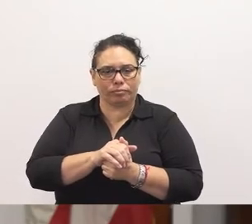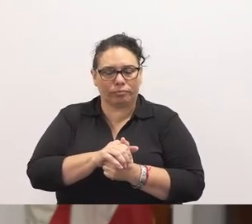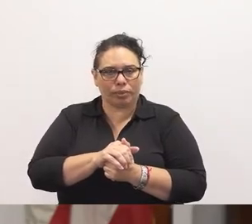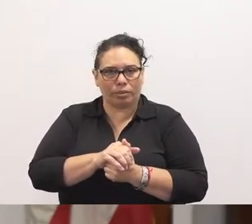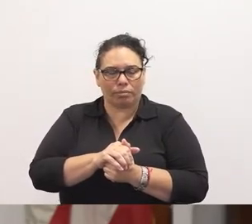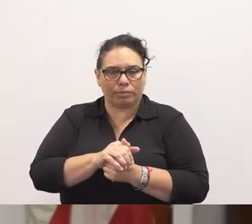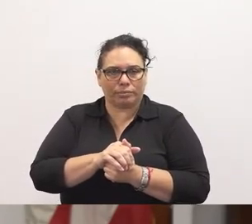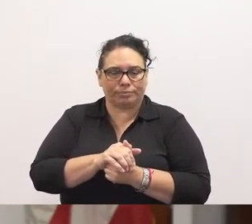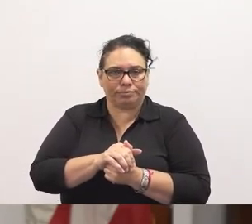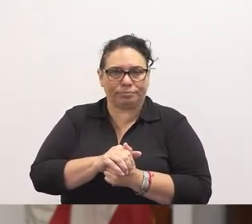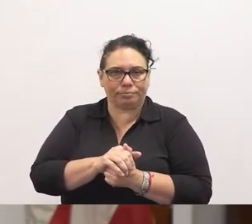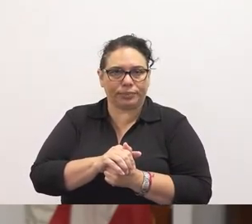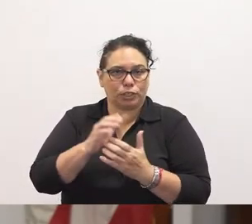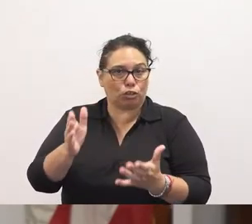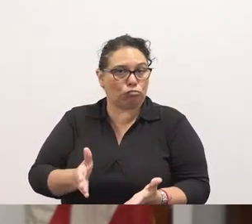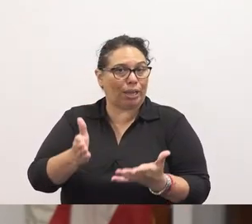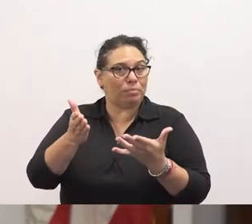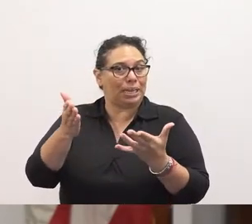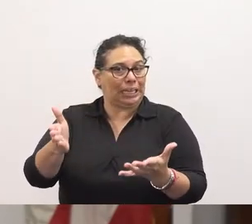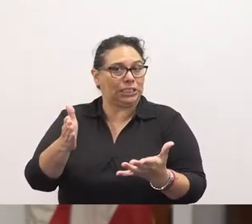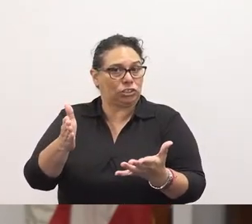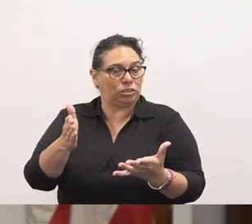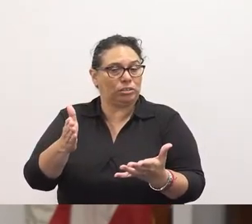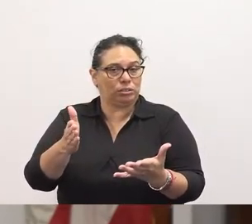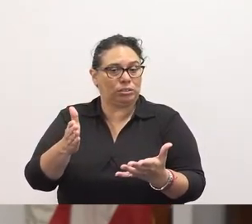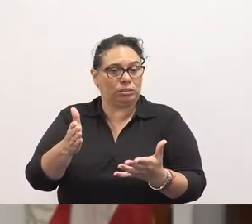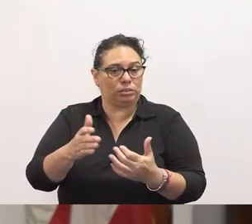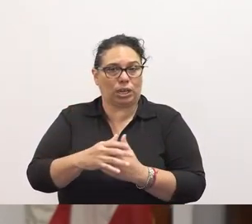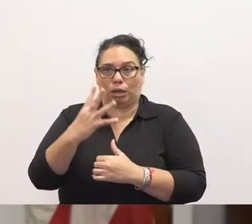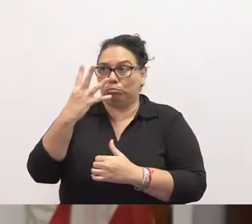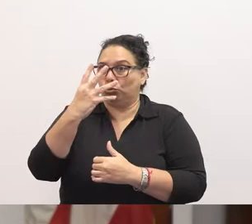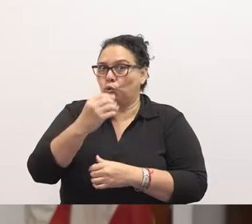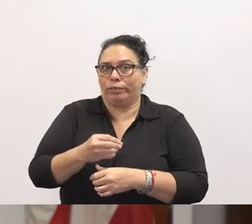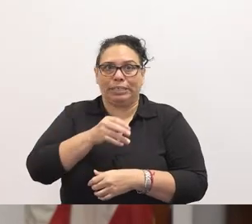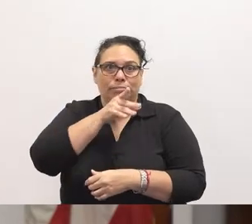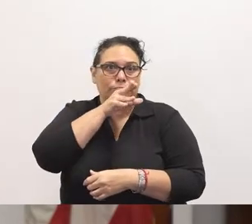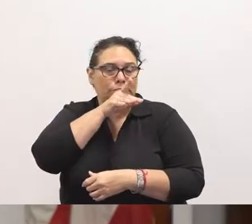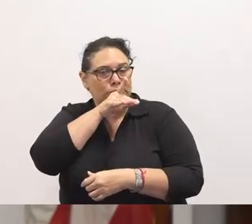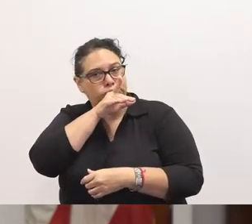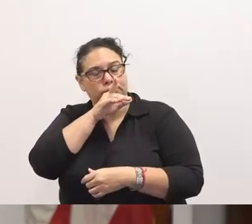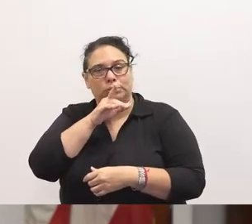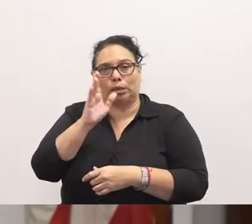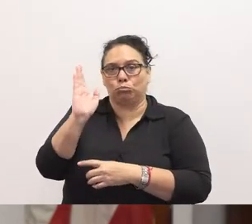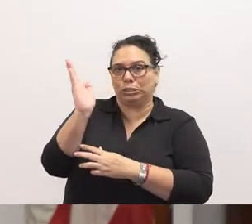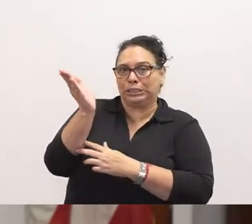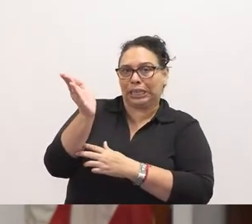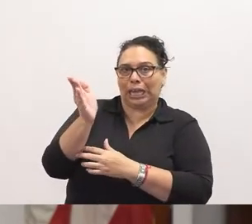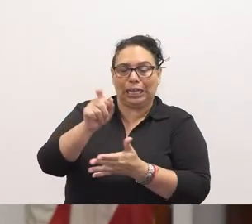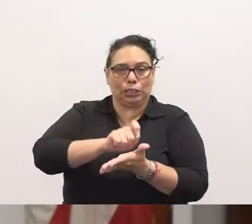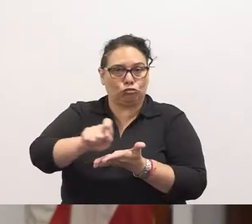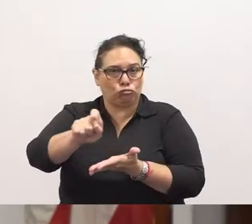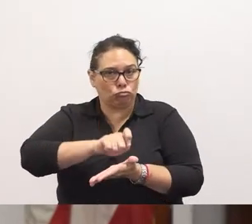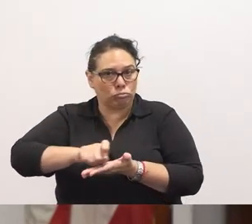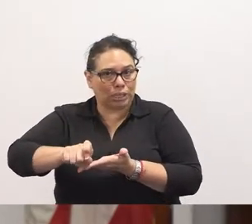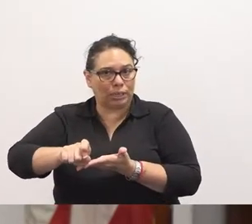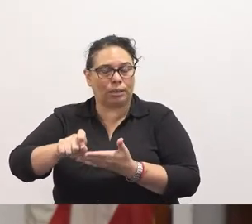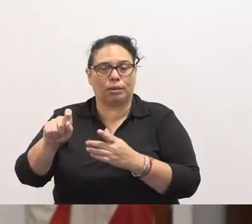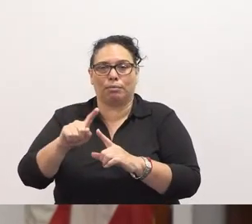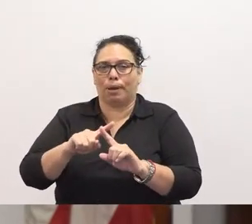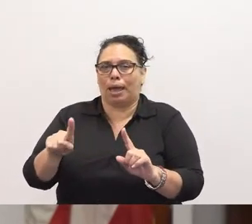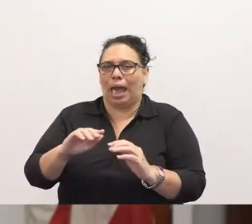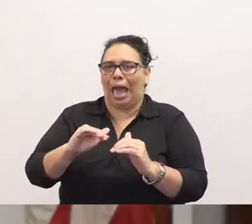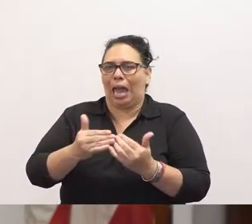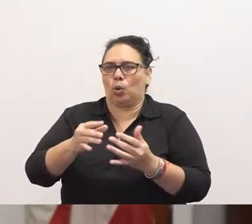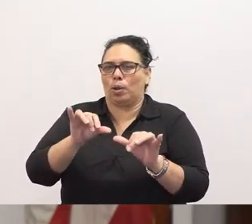in essence, the recommendations are beautifully articulated, beautifully presented and written, but then how do